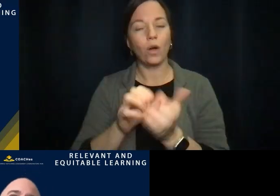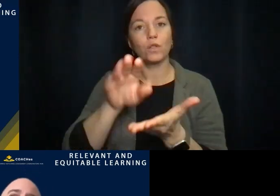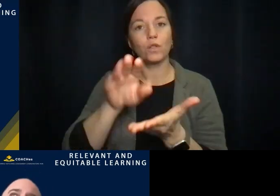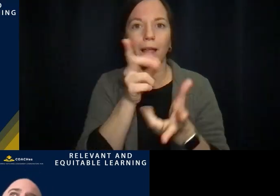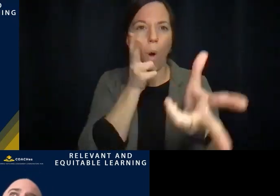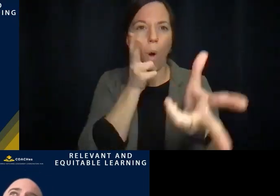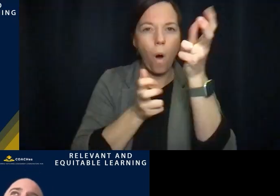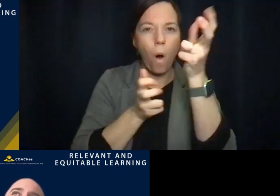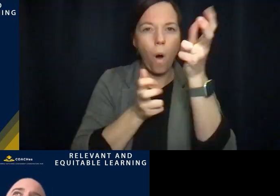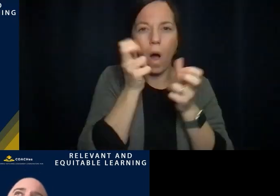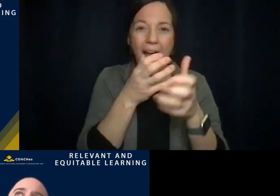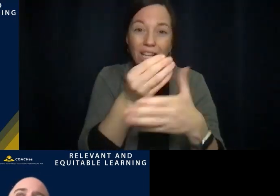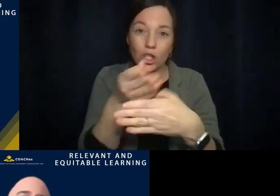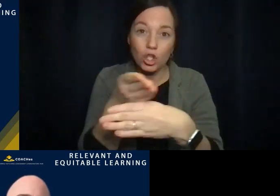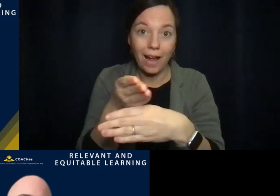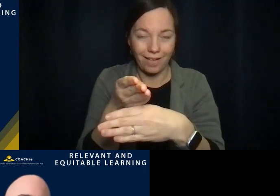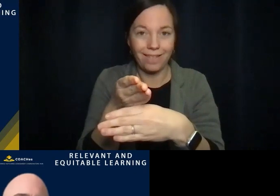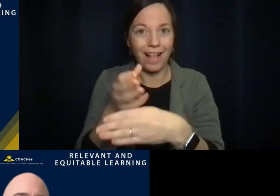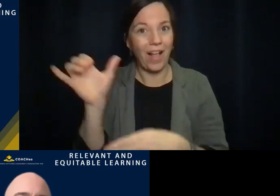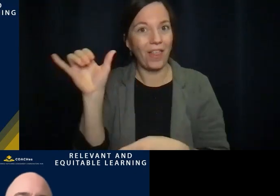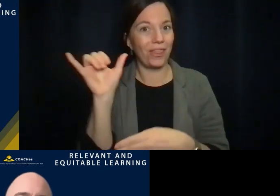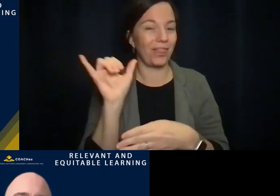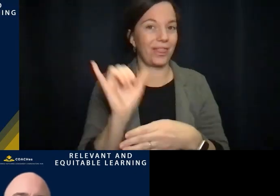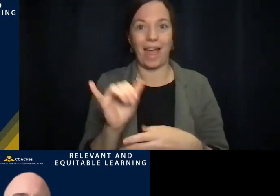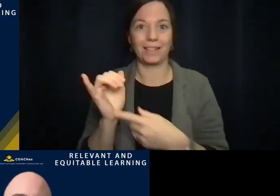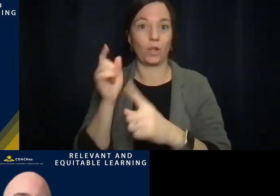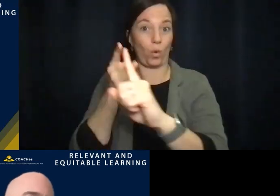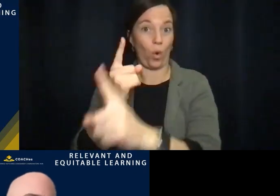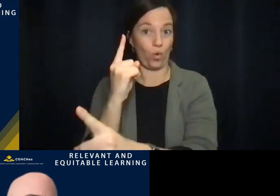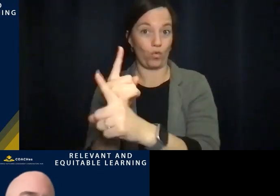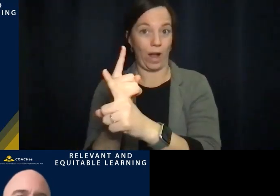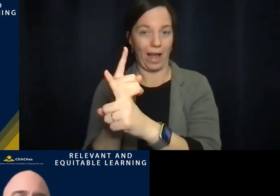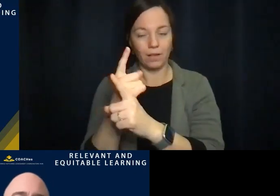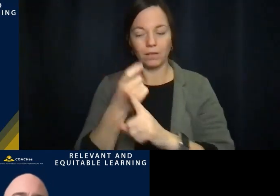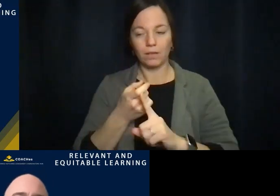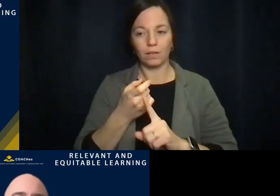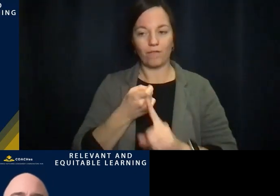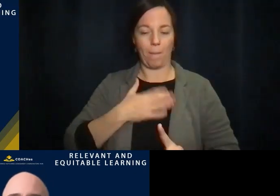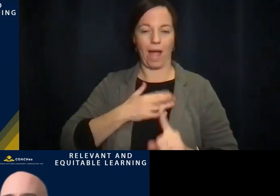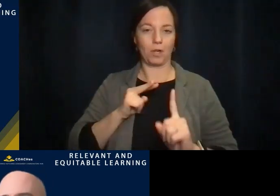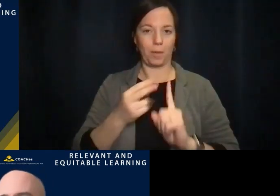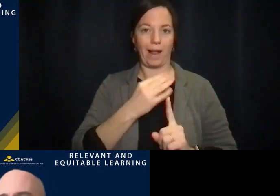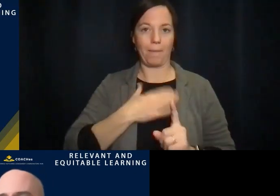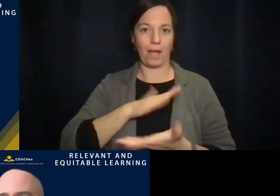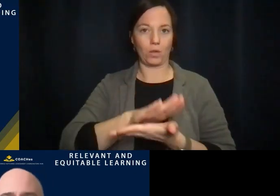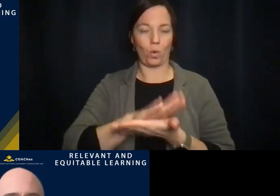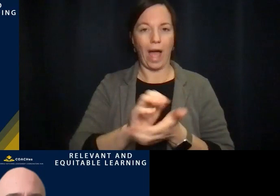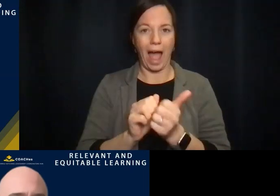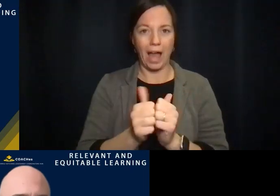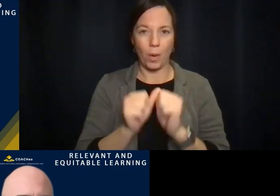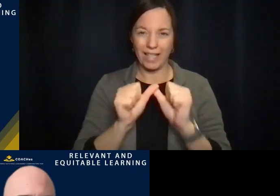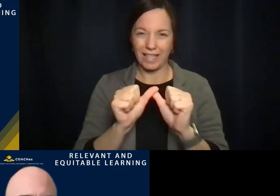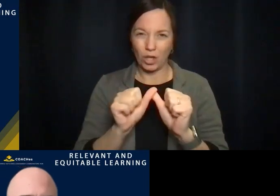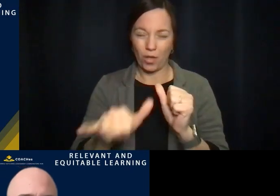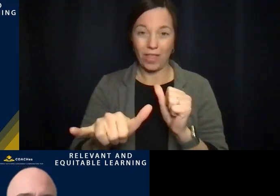the ideal state of SLOs, at least in our perspective at my school and then for myself, is how do you continue to create that